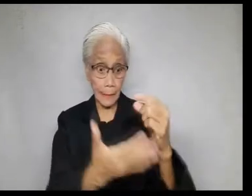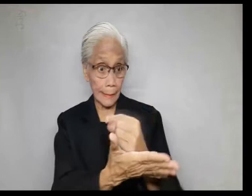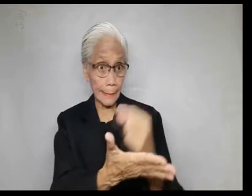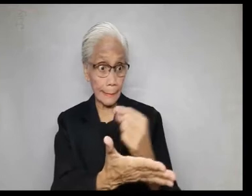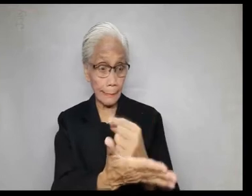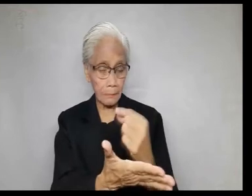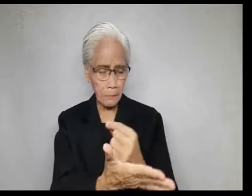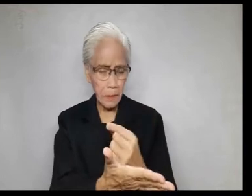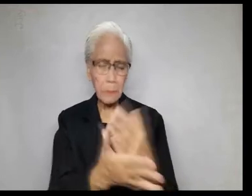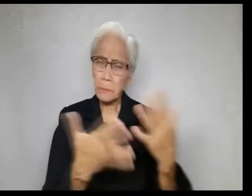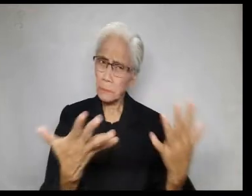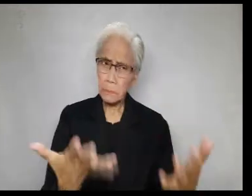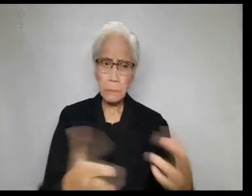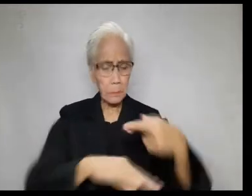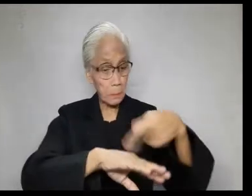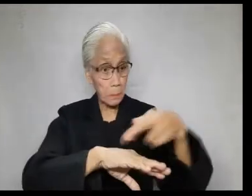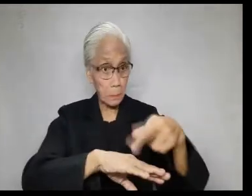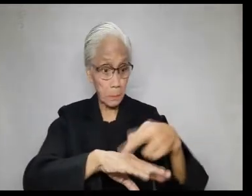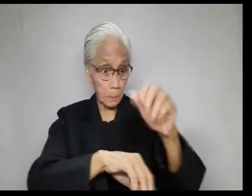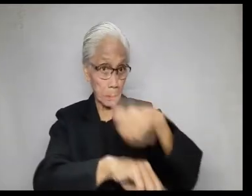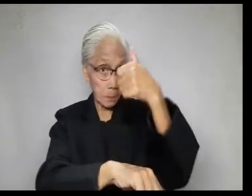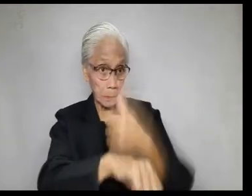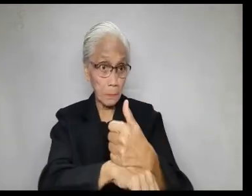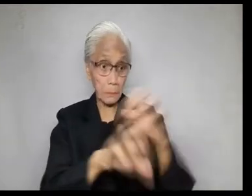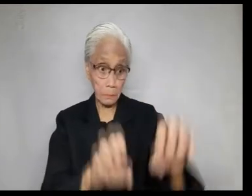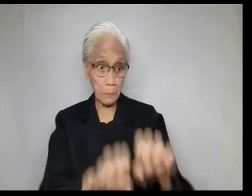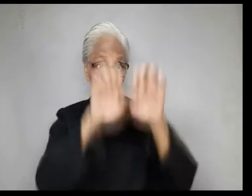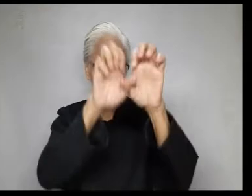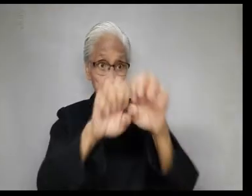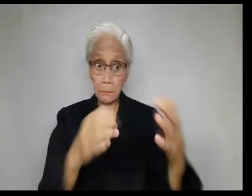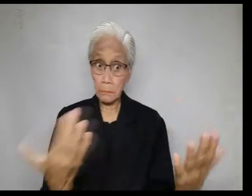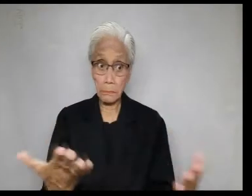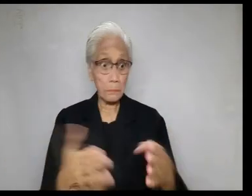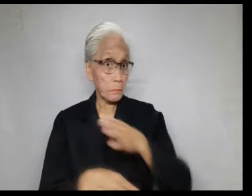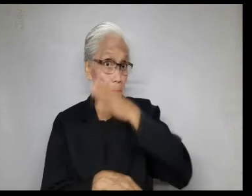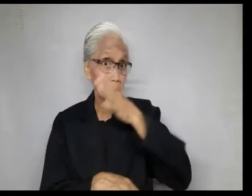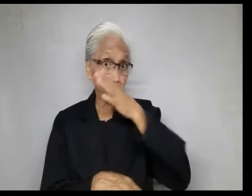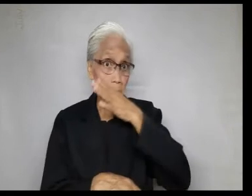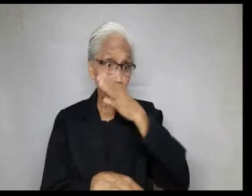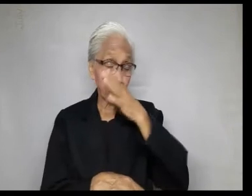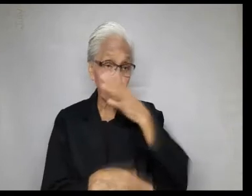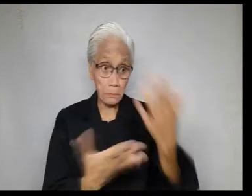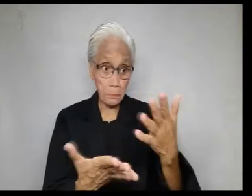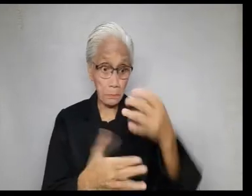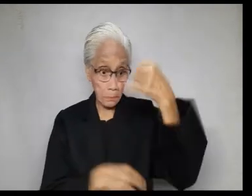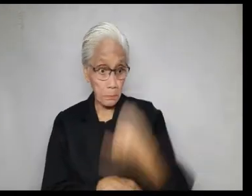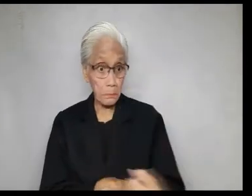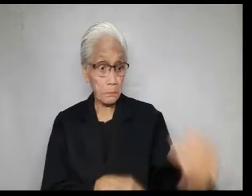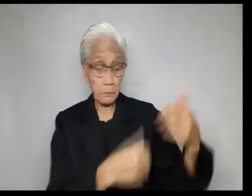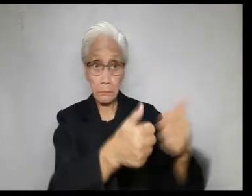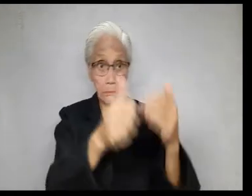This gospel episode is a reference to the institution of the Eucharist. This breakfast invitation of Jesus to